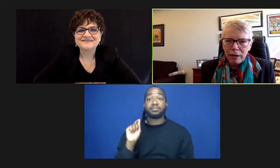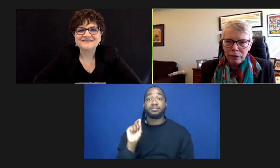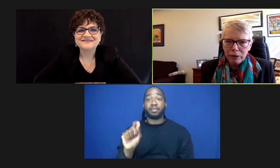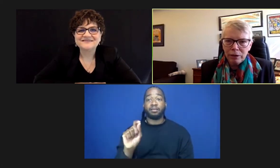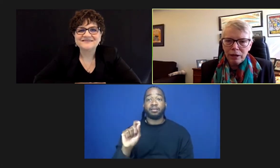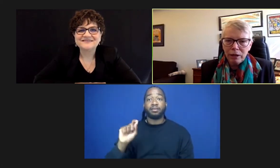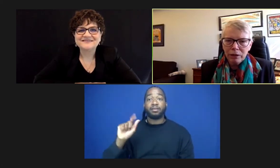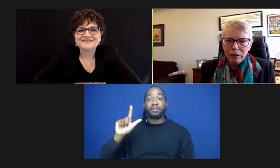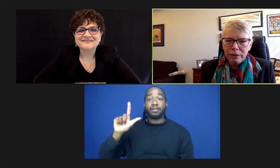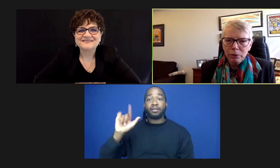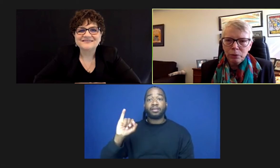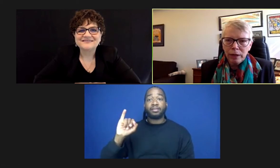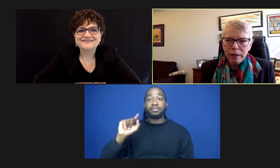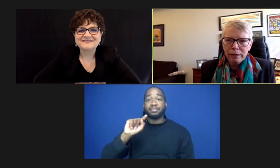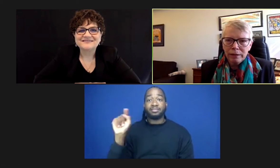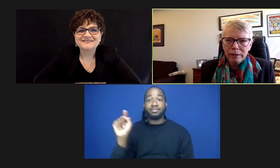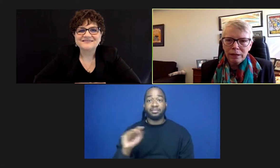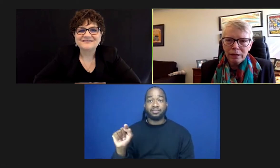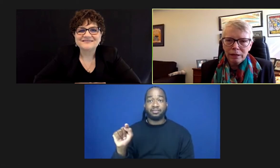.Reyer,